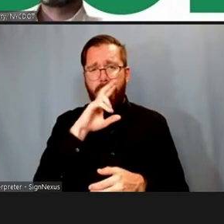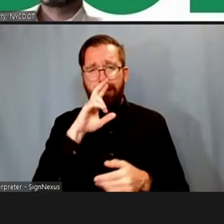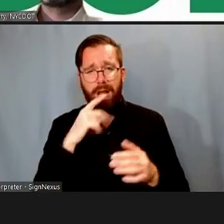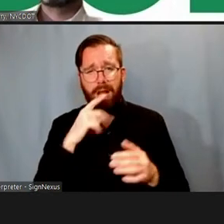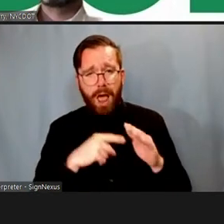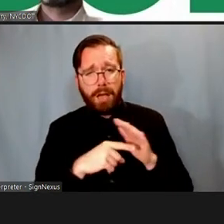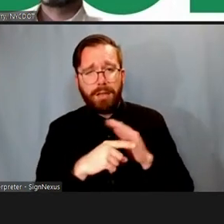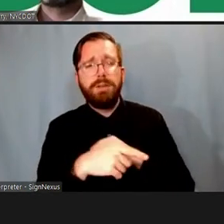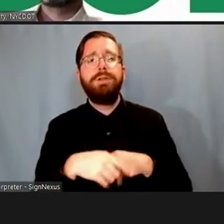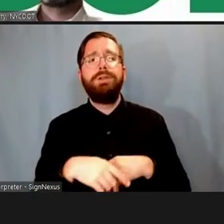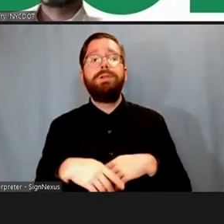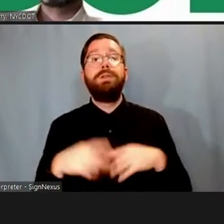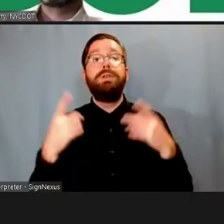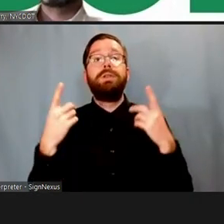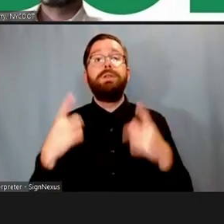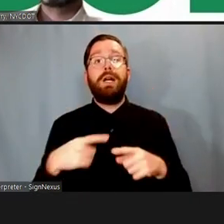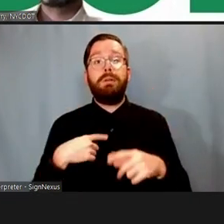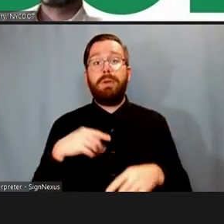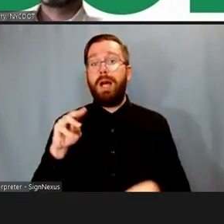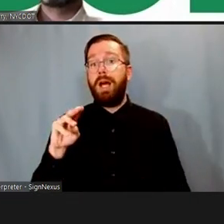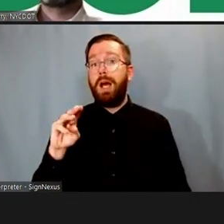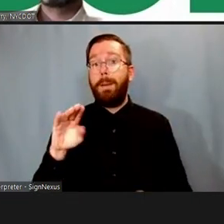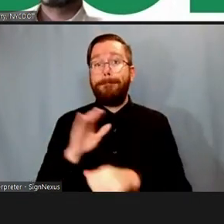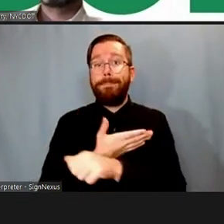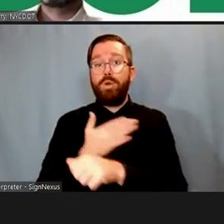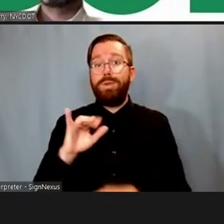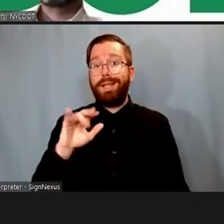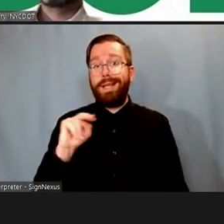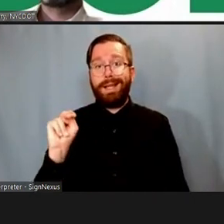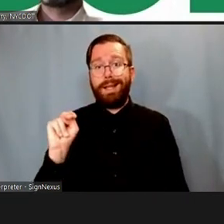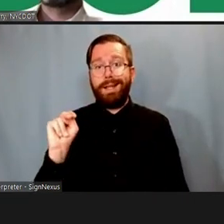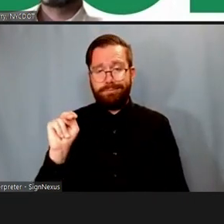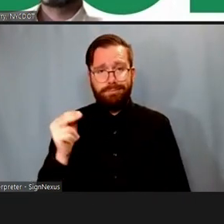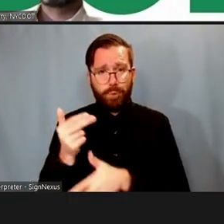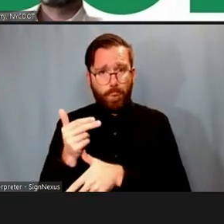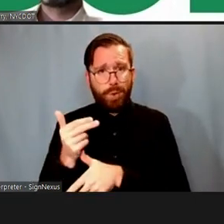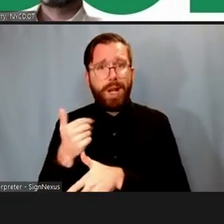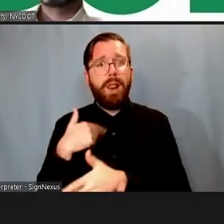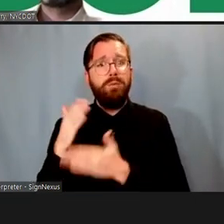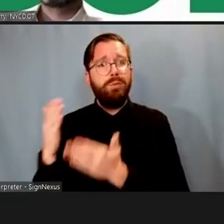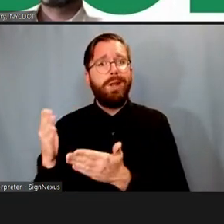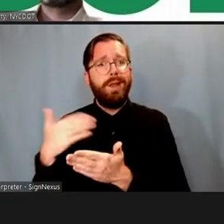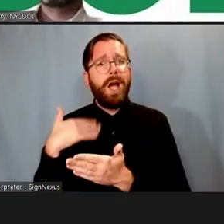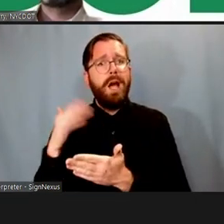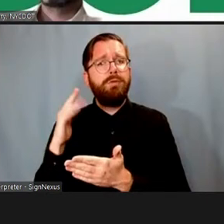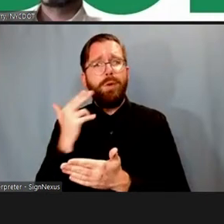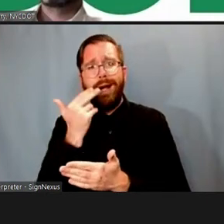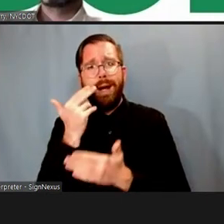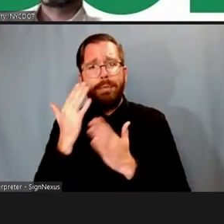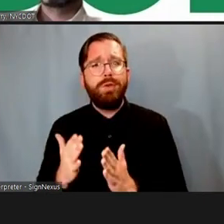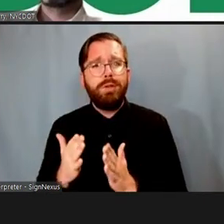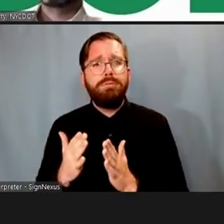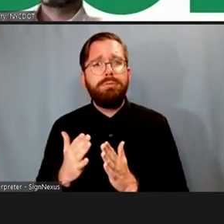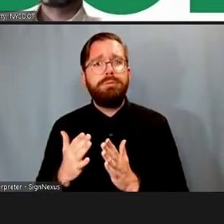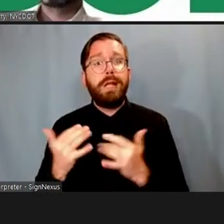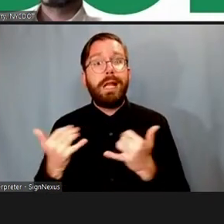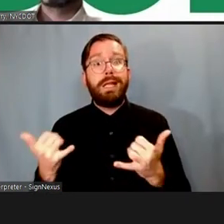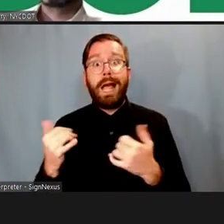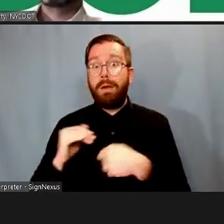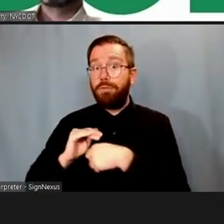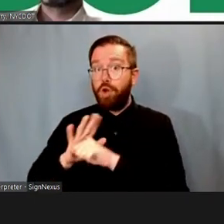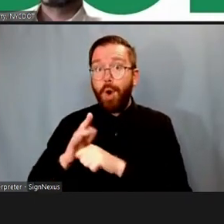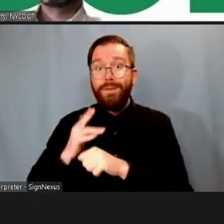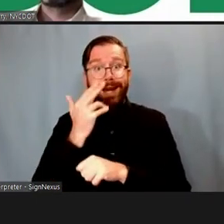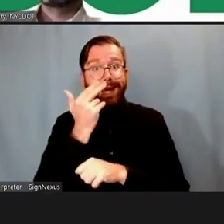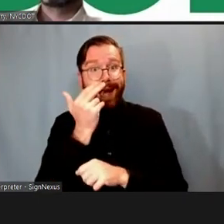outside a muse at the music inn which is a landmark place where i as a comedian by the way they made comedy illegal during the pandemic but it was